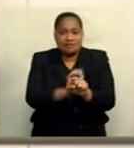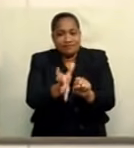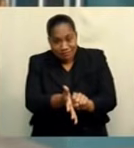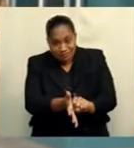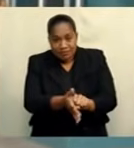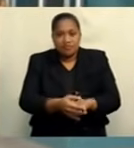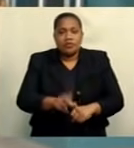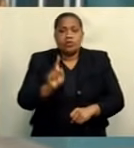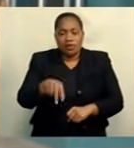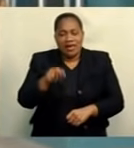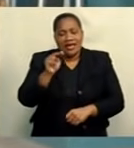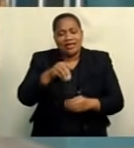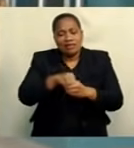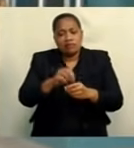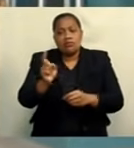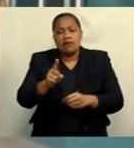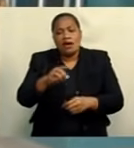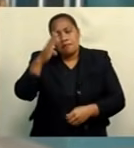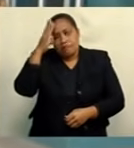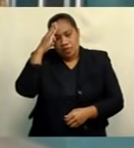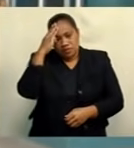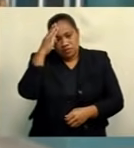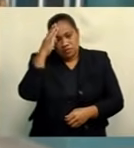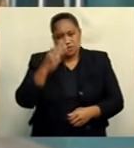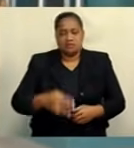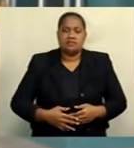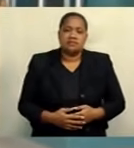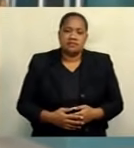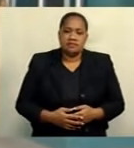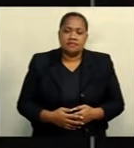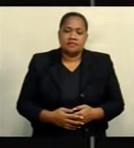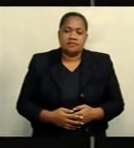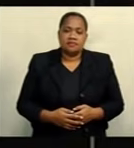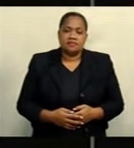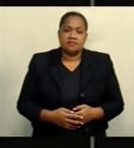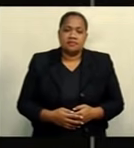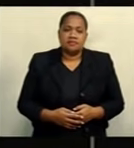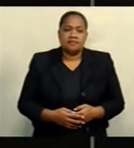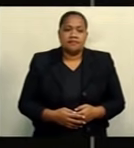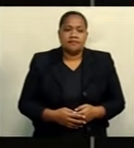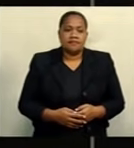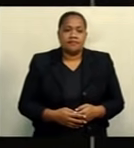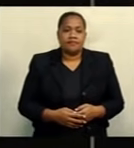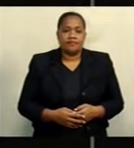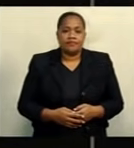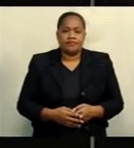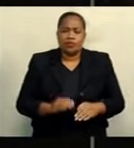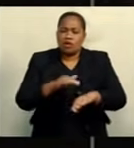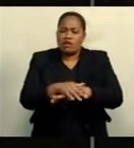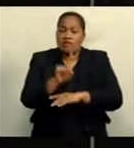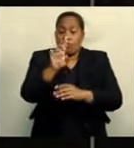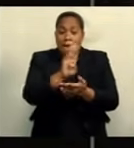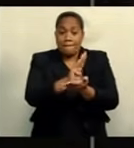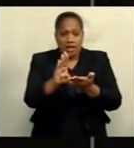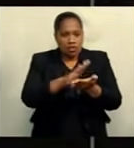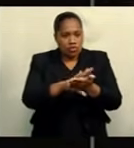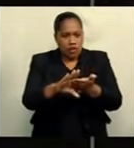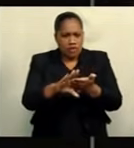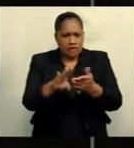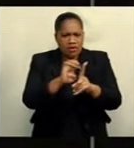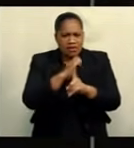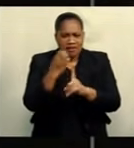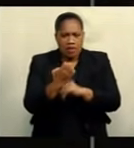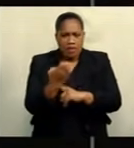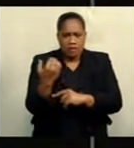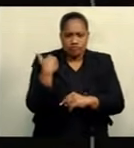includes nursing mothers. Christiana Uluwai, FBC News. Over $1 billion worth of environment